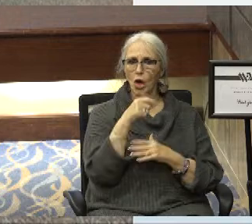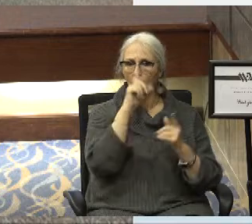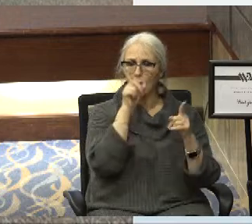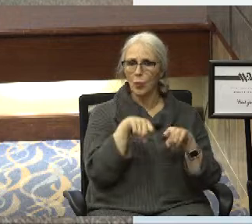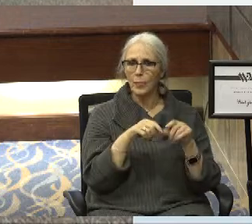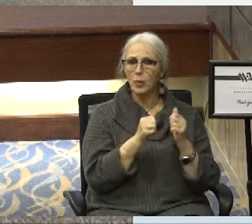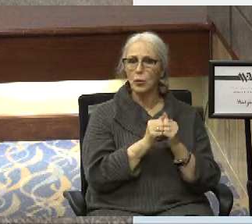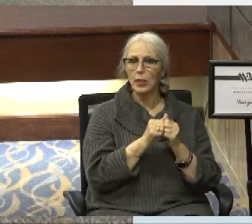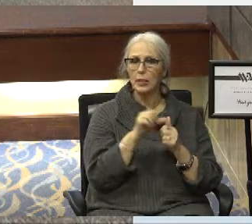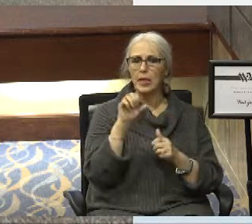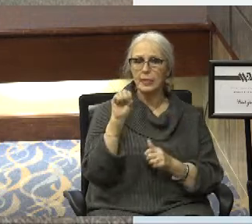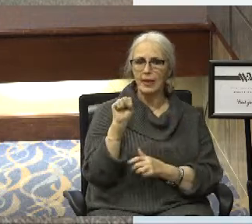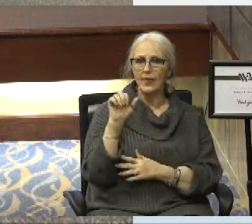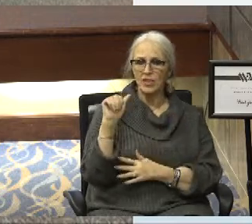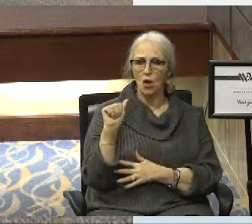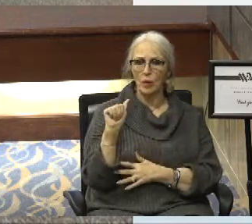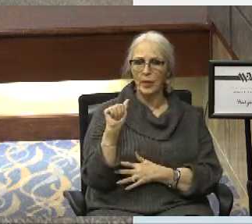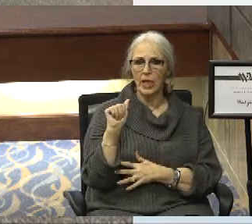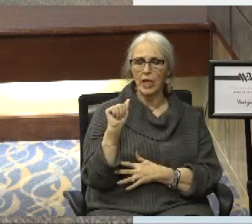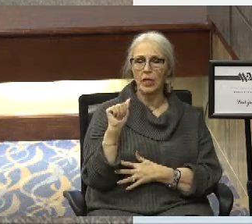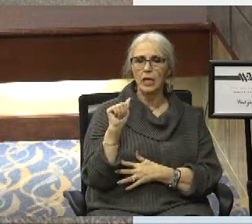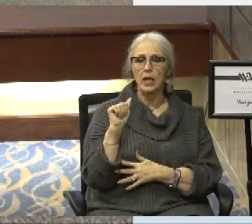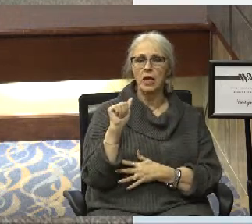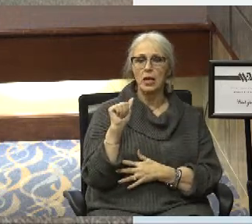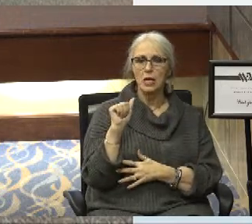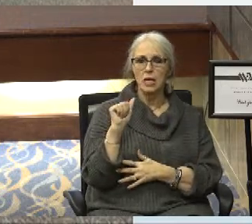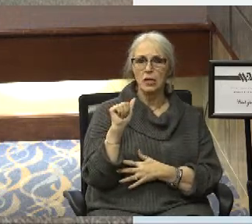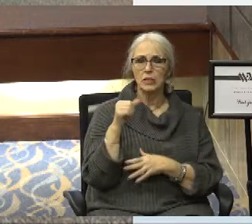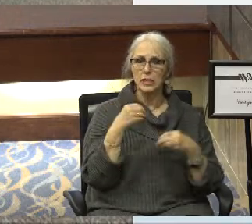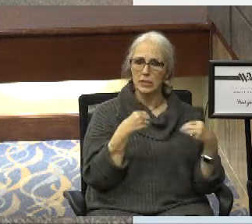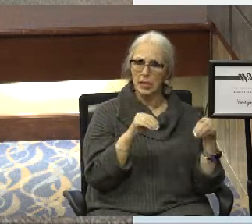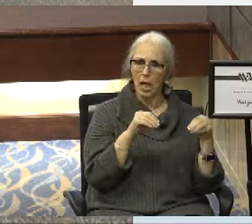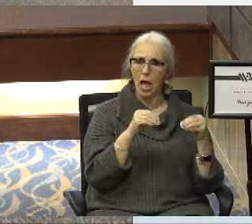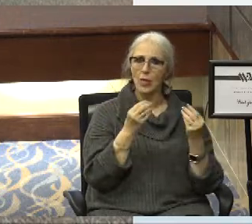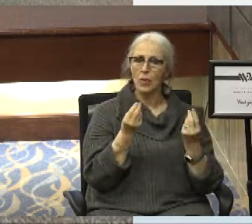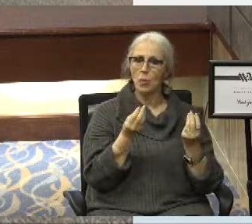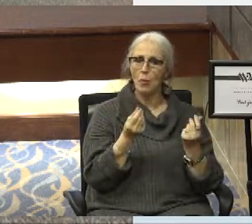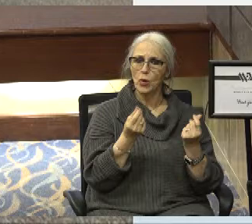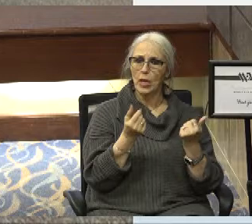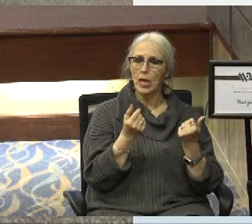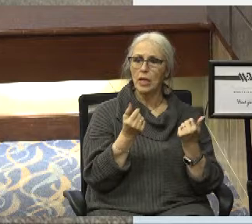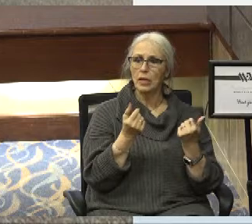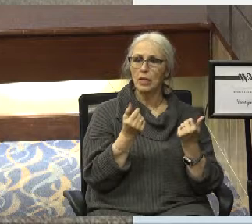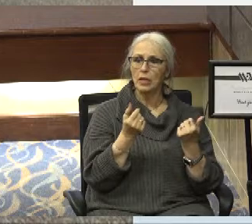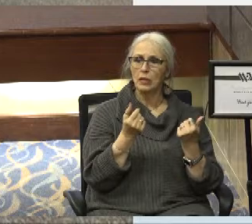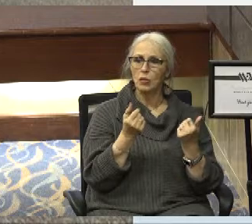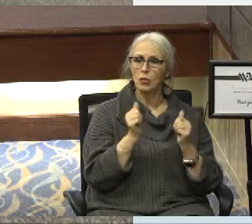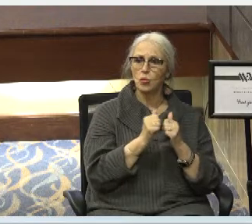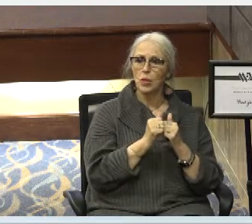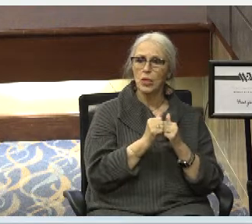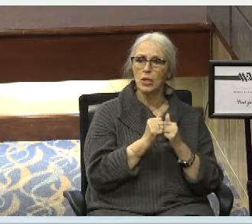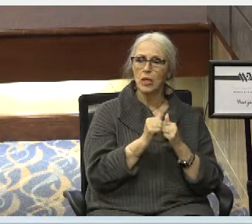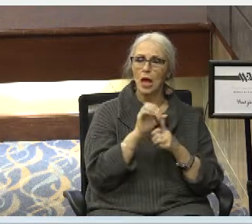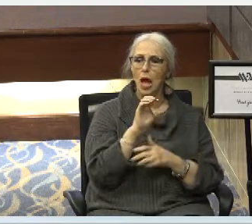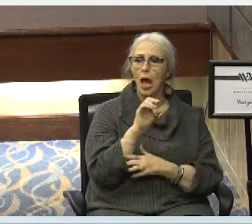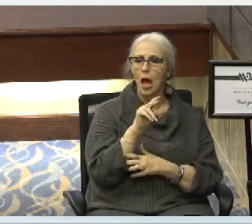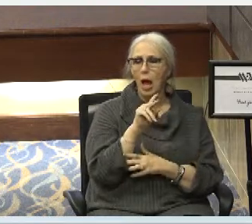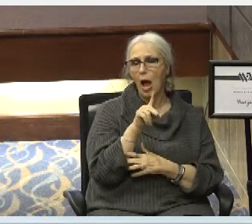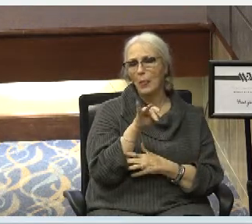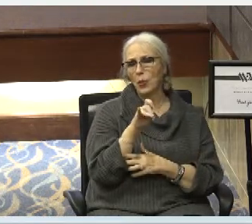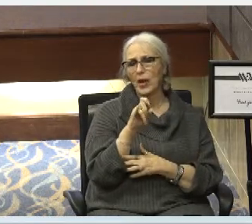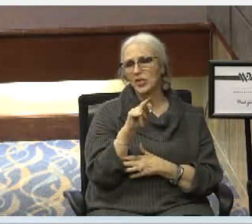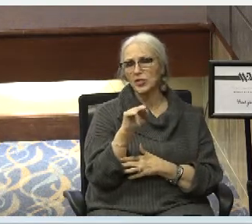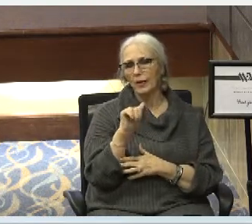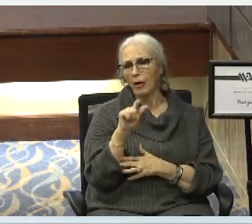with Salvation Army, commensurate with the sale of this property, that will have to do with some operational requirements. Is that